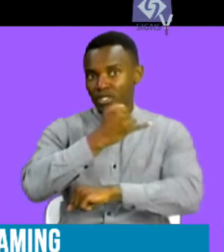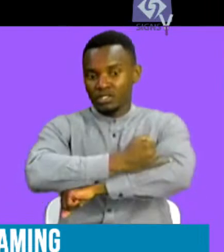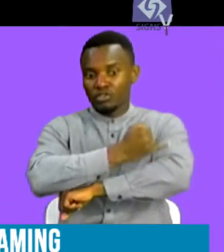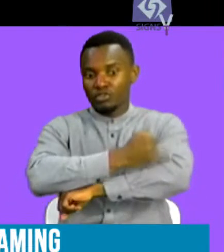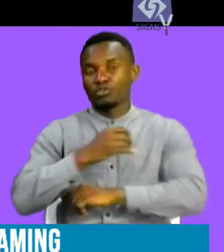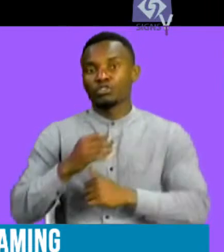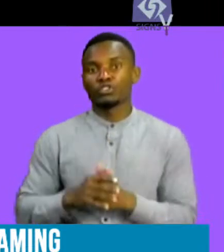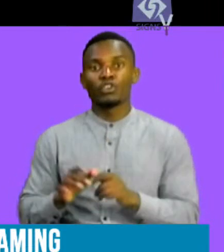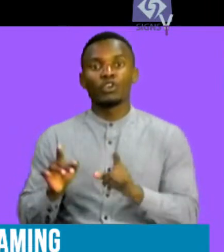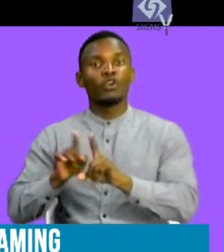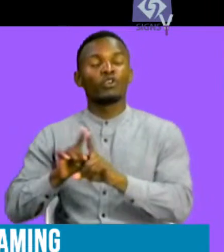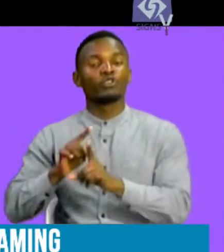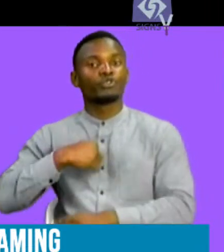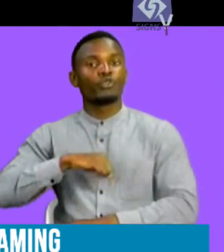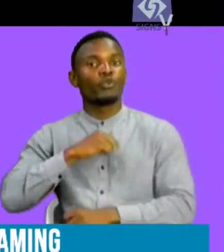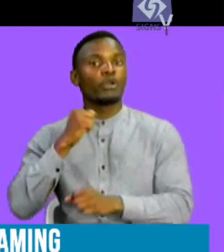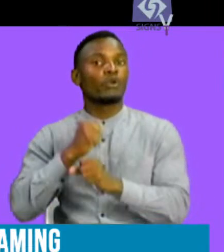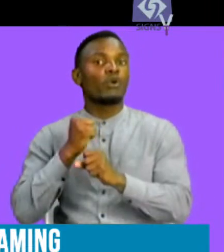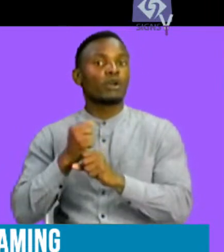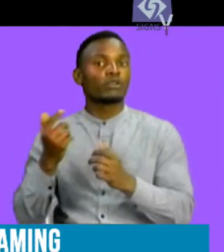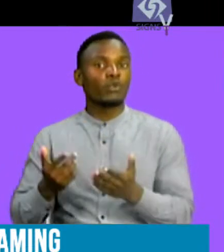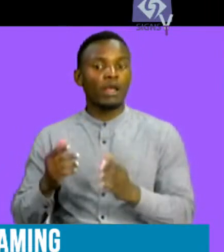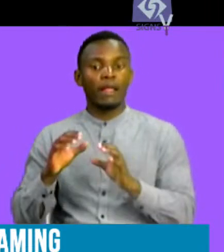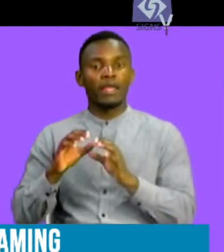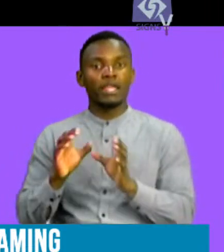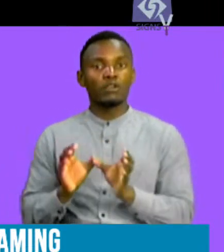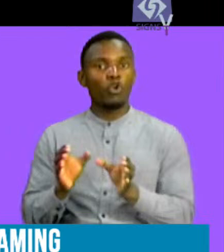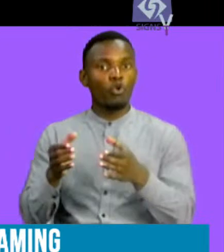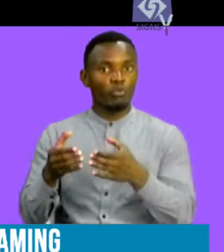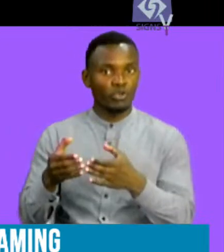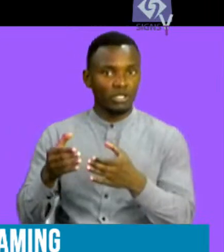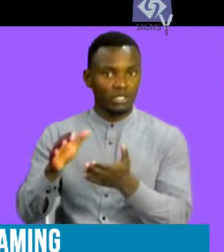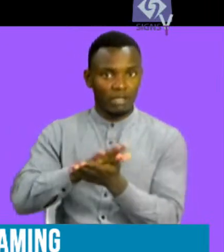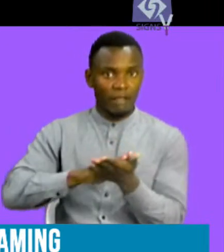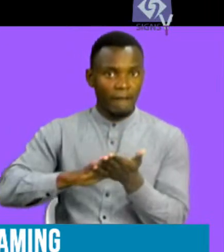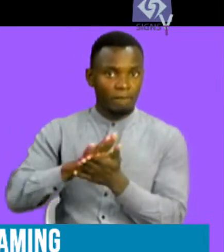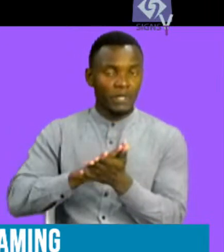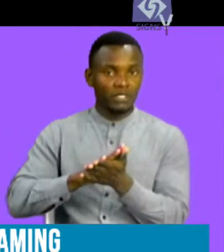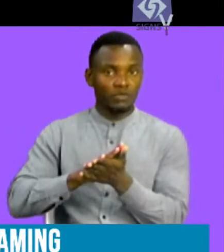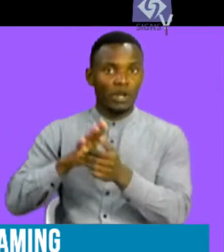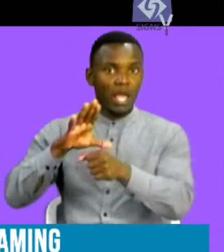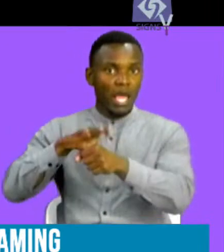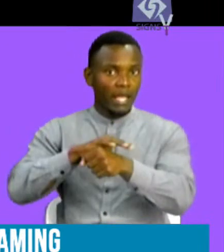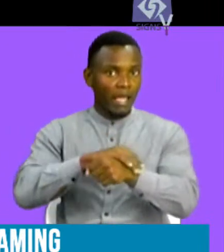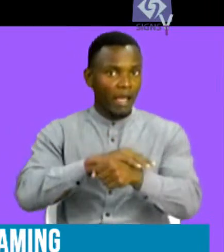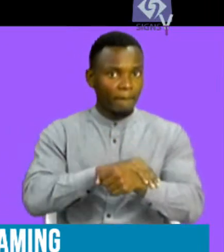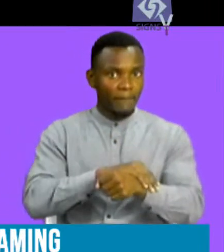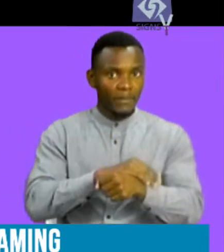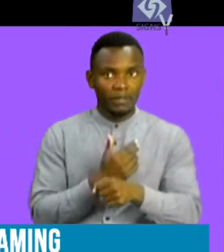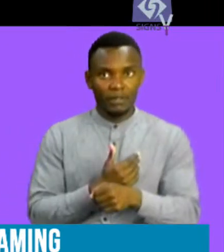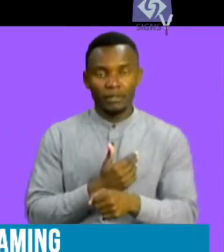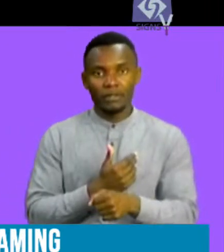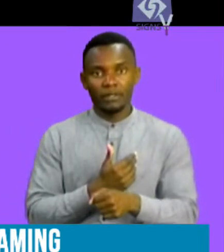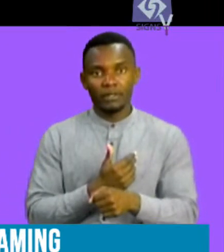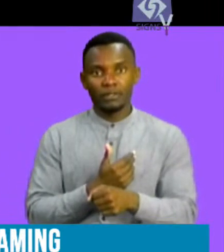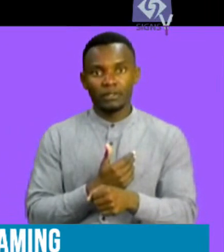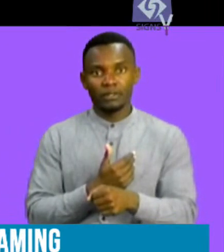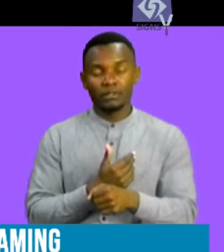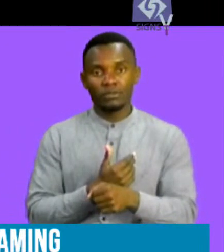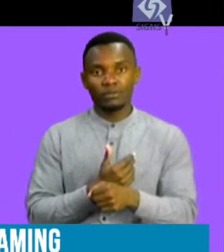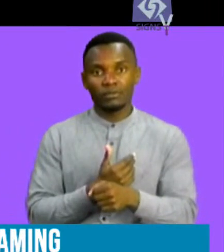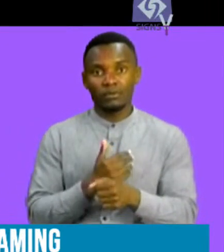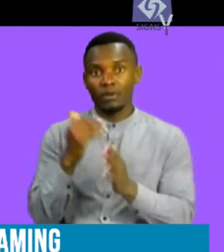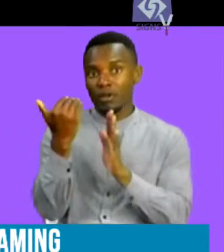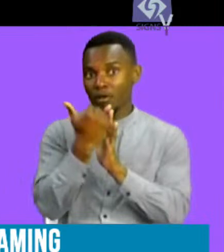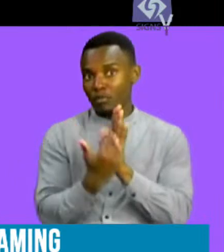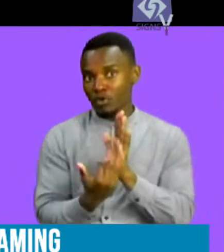in community-based rehabilitation programs where we take the service closer to the people in order